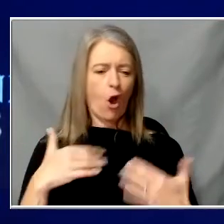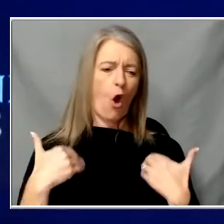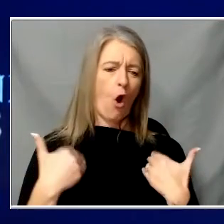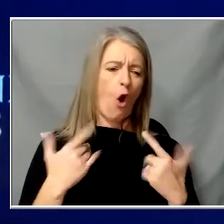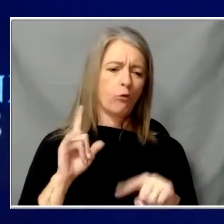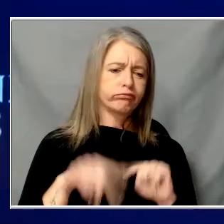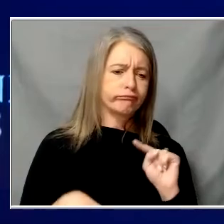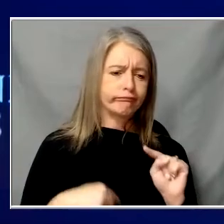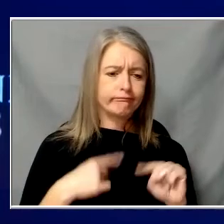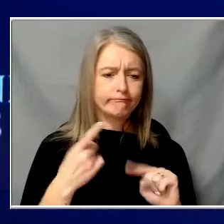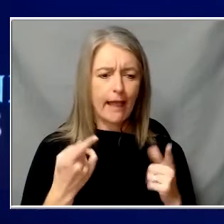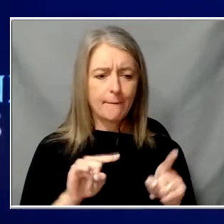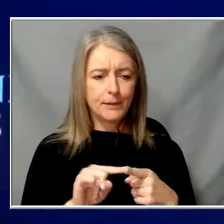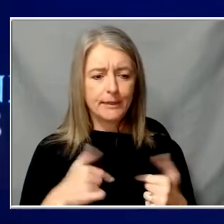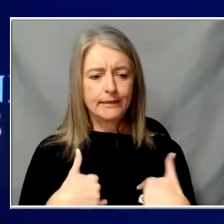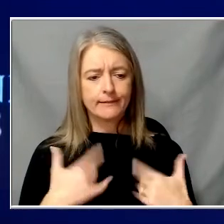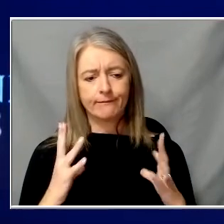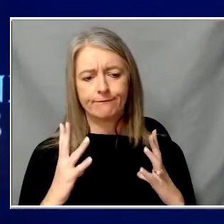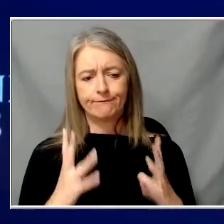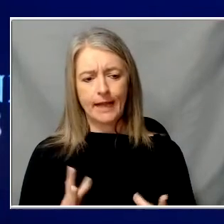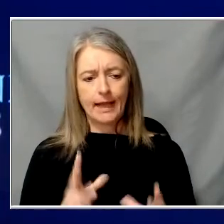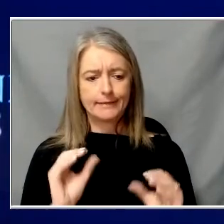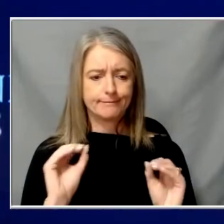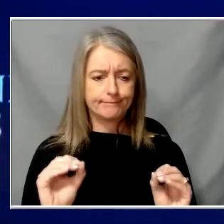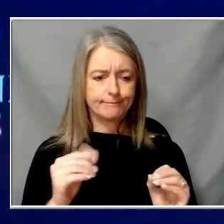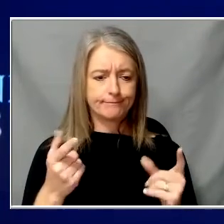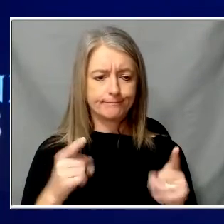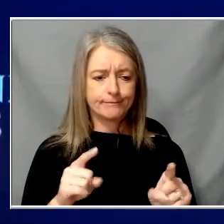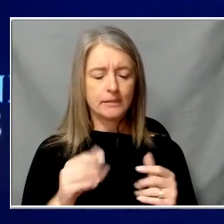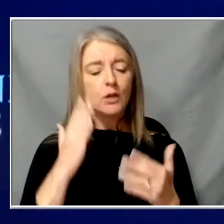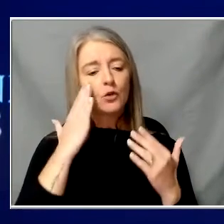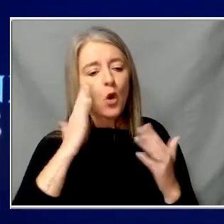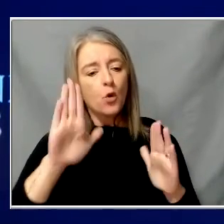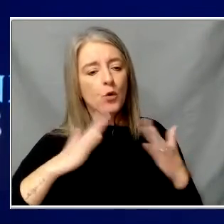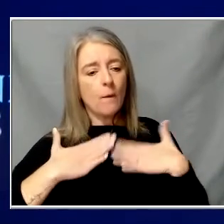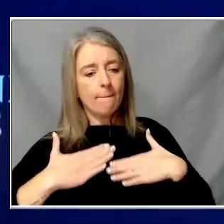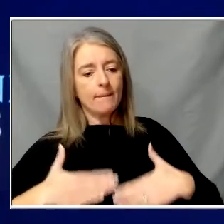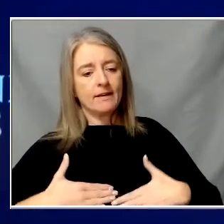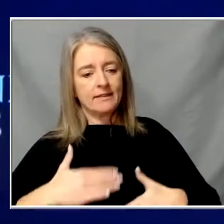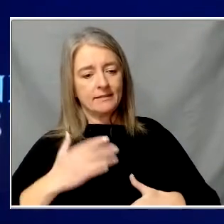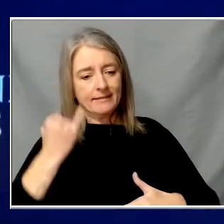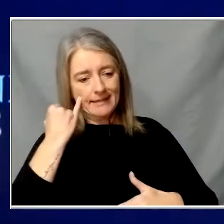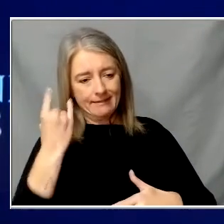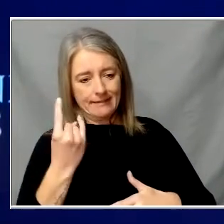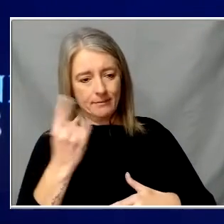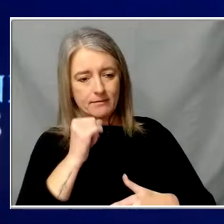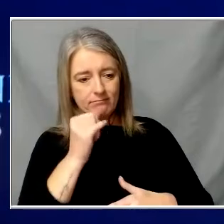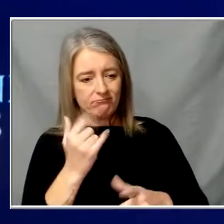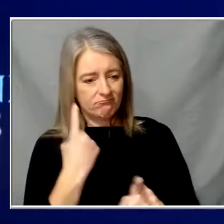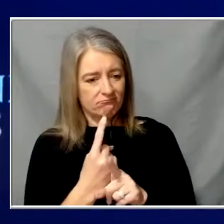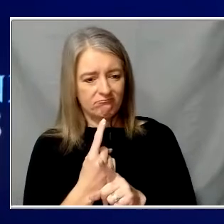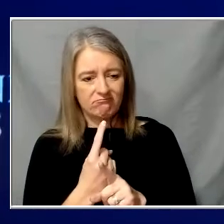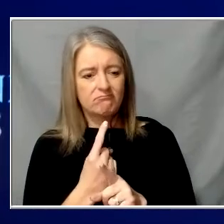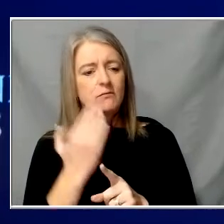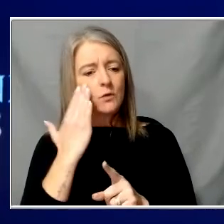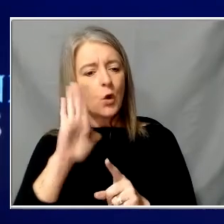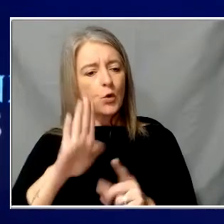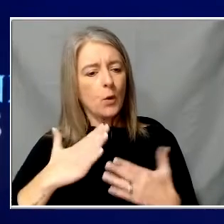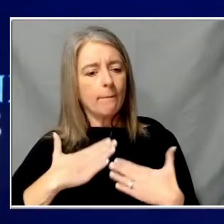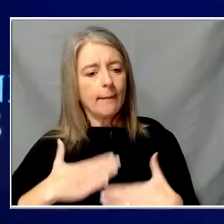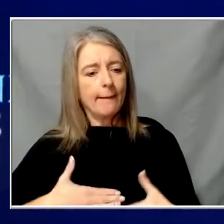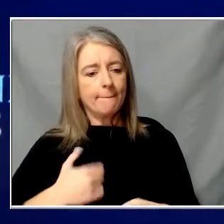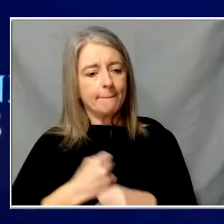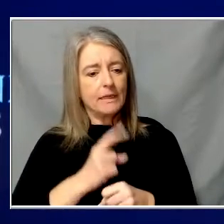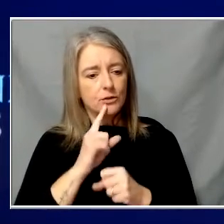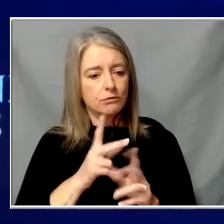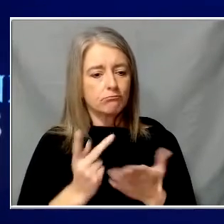them. But just know your body when something is just not quite right. Just make sure you go to your